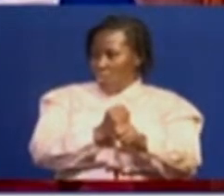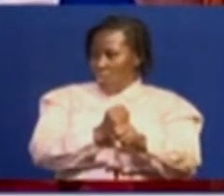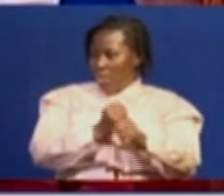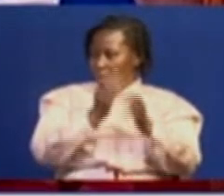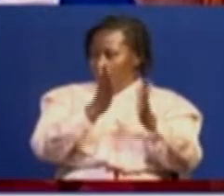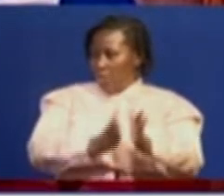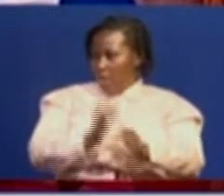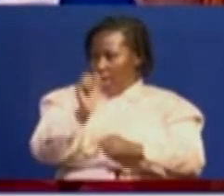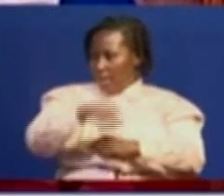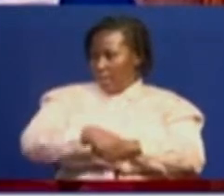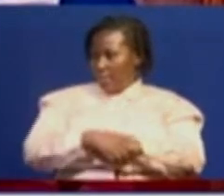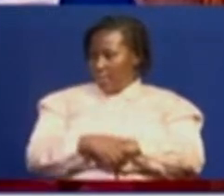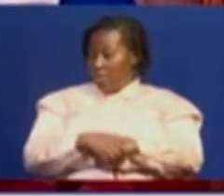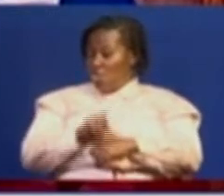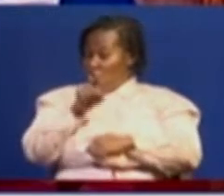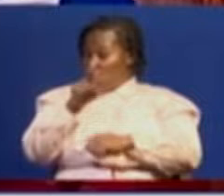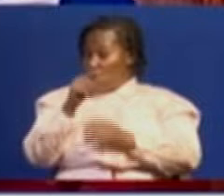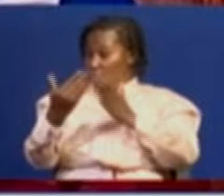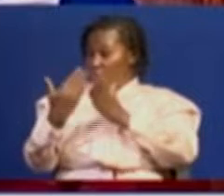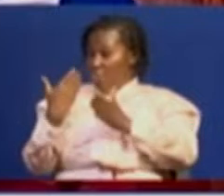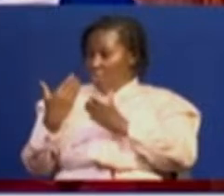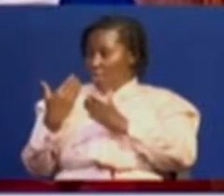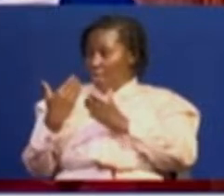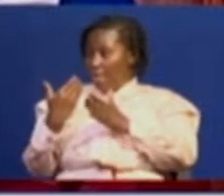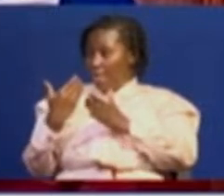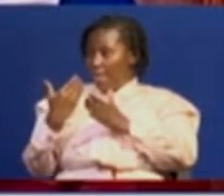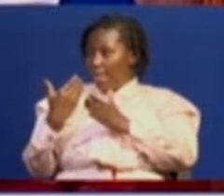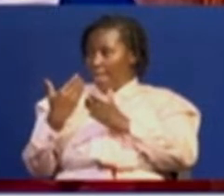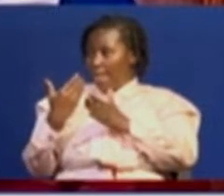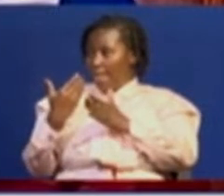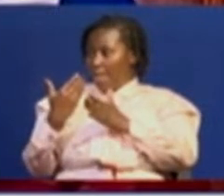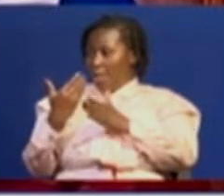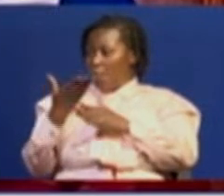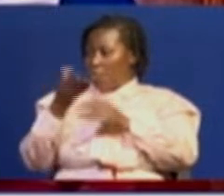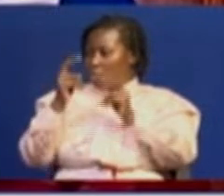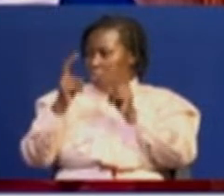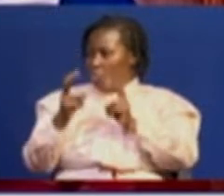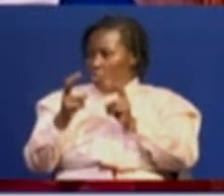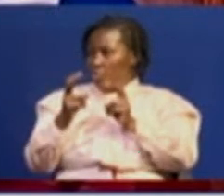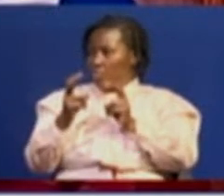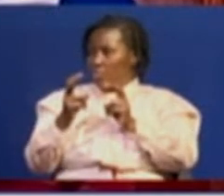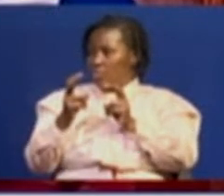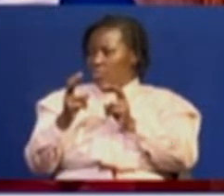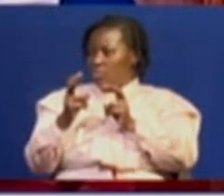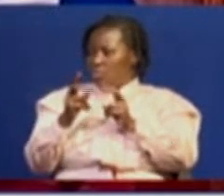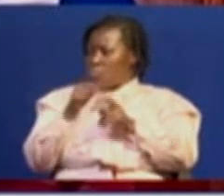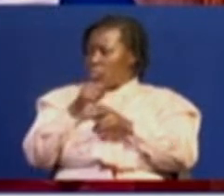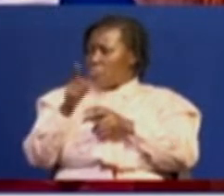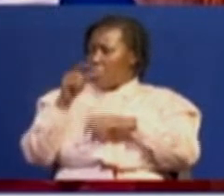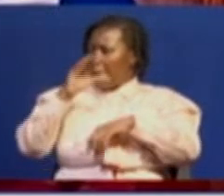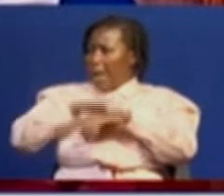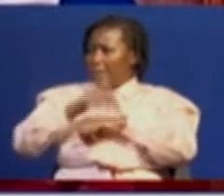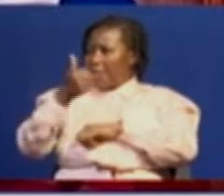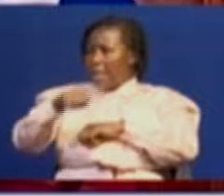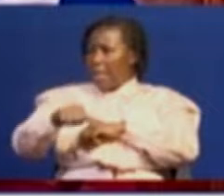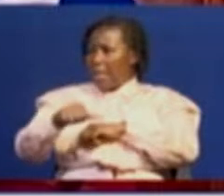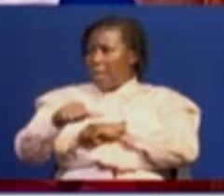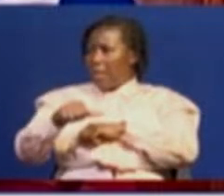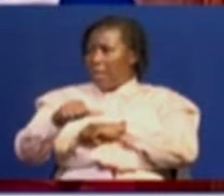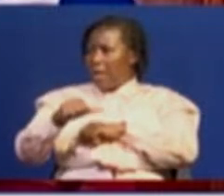said party, correct? Yes. And you, before the proceeding of this motion, did you get any